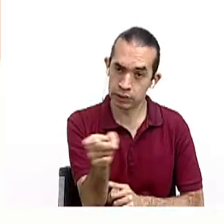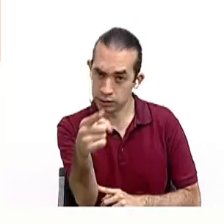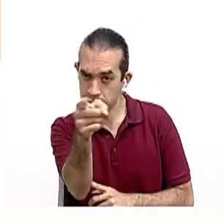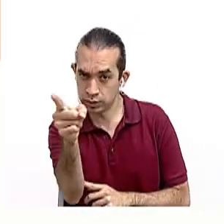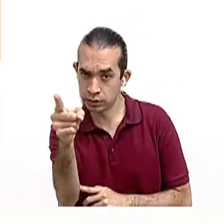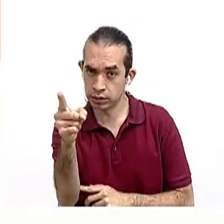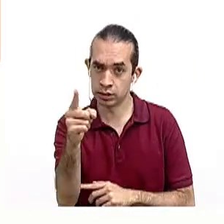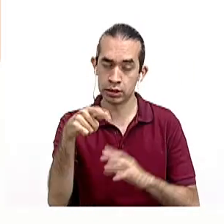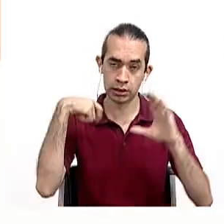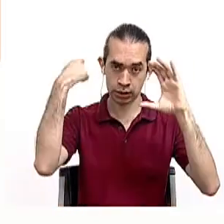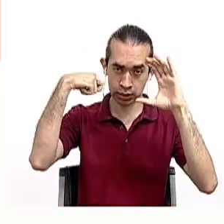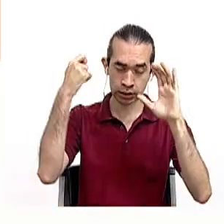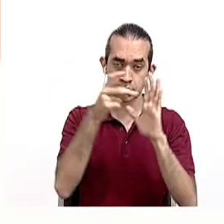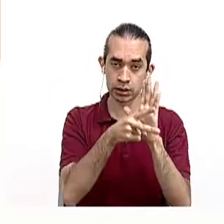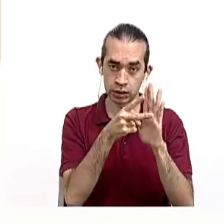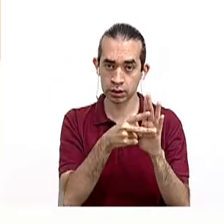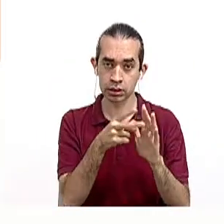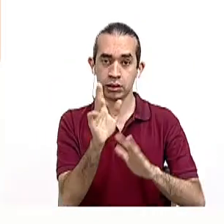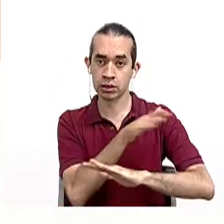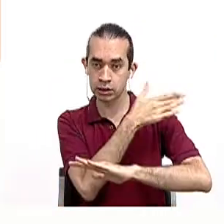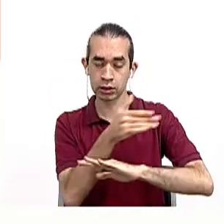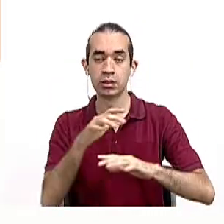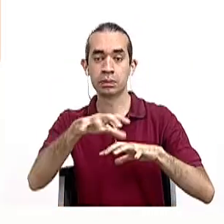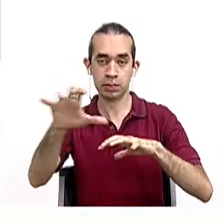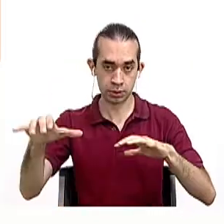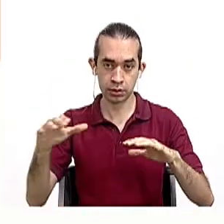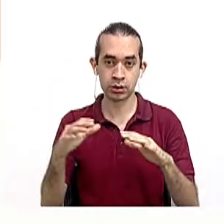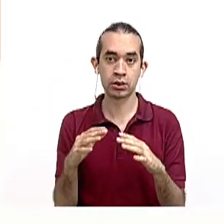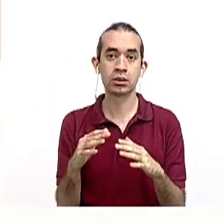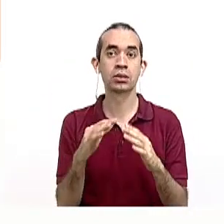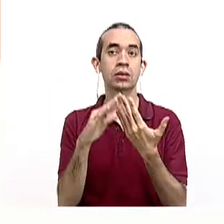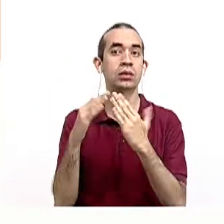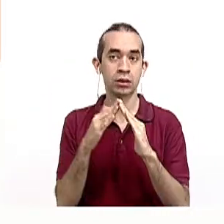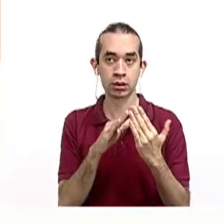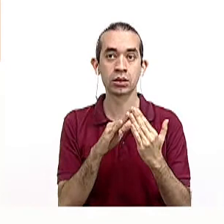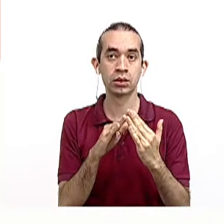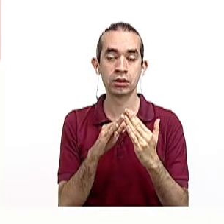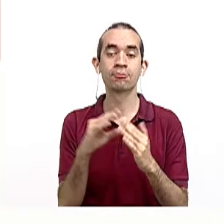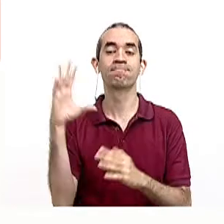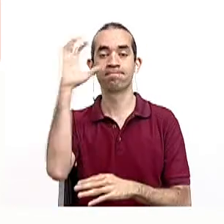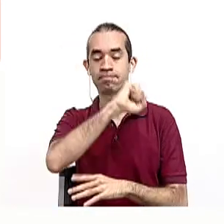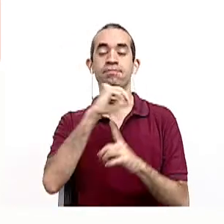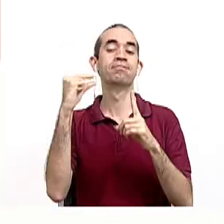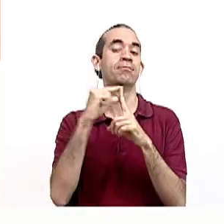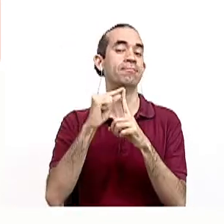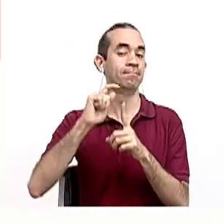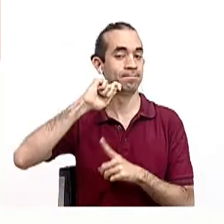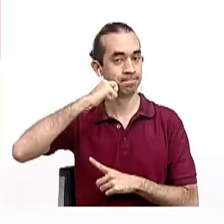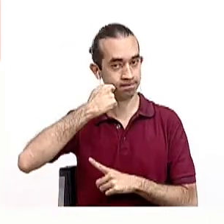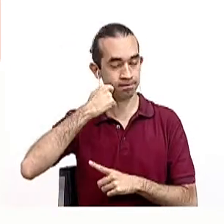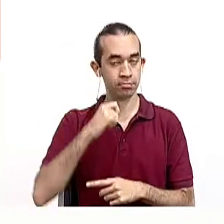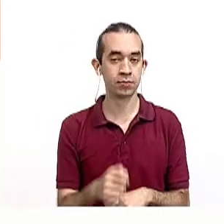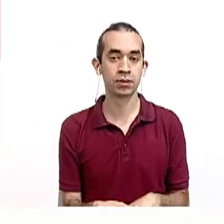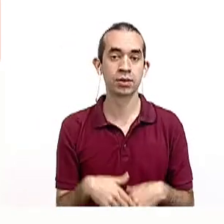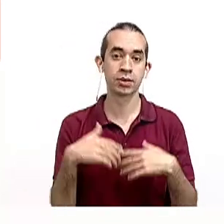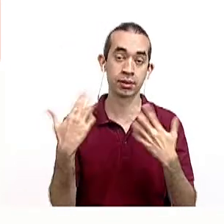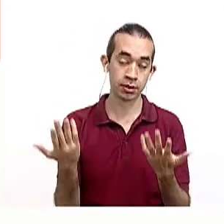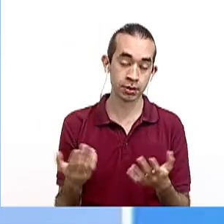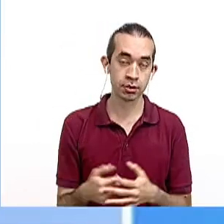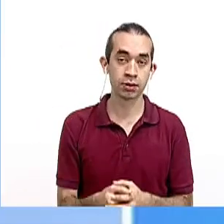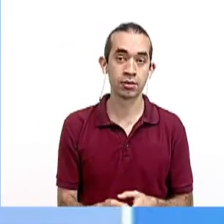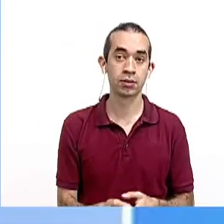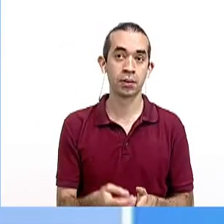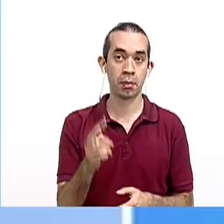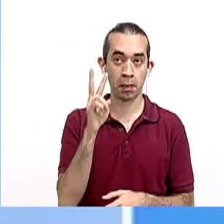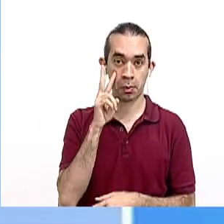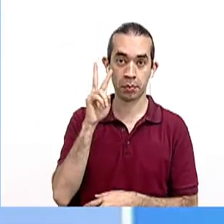in a video song about places in my town. Okay? So, now, look.